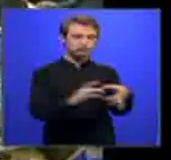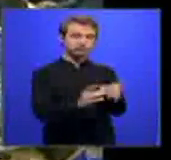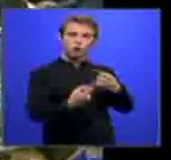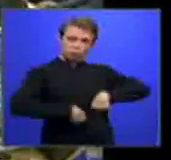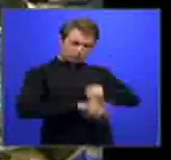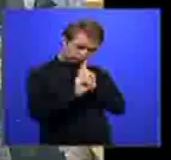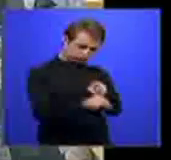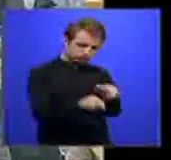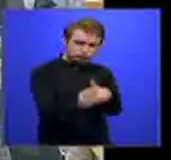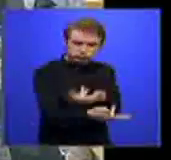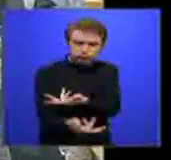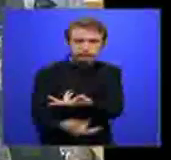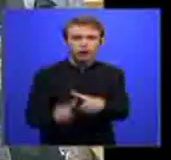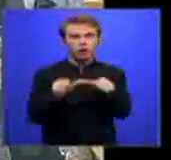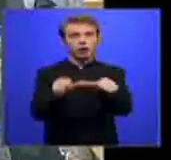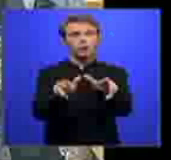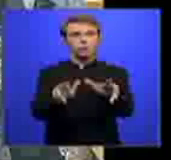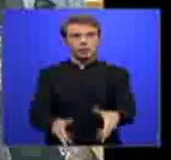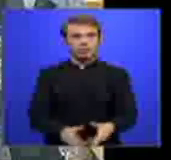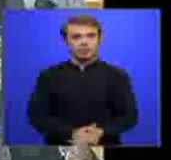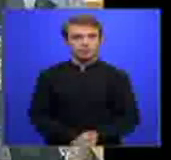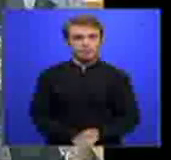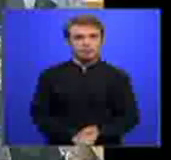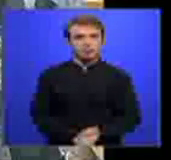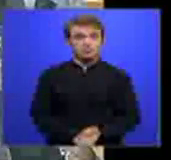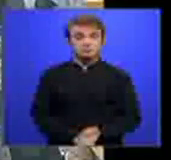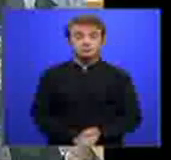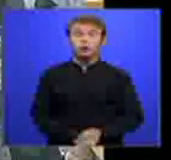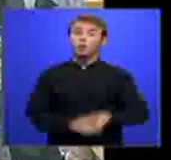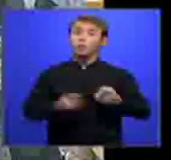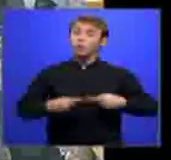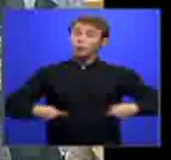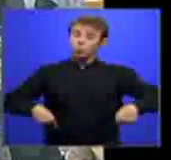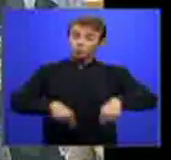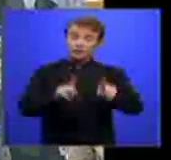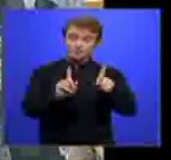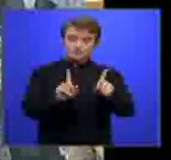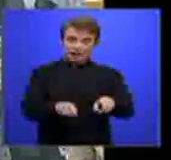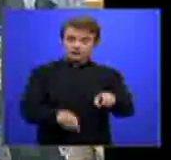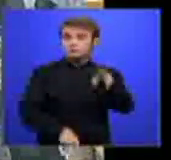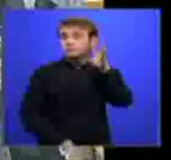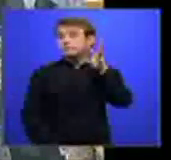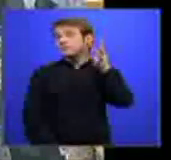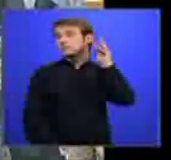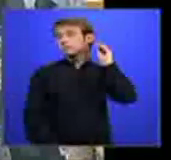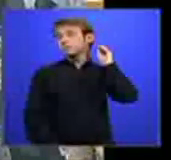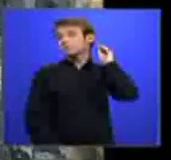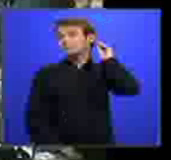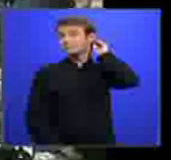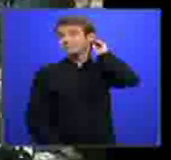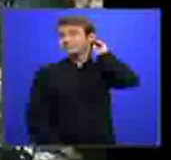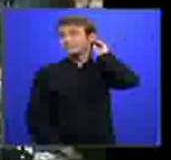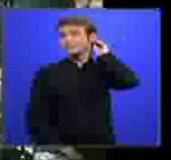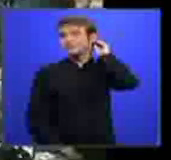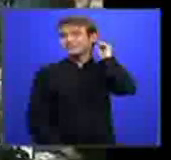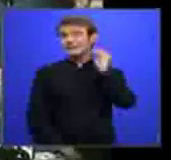Compatriots and friends, we should also remain mindful of rapid urbanization that